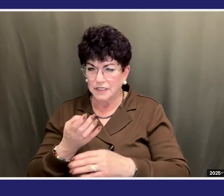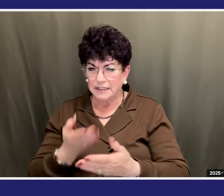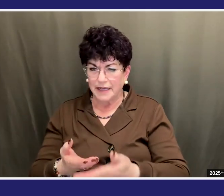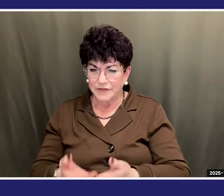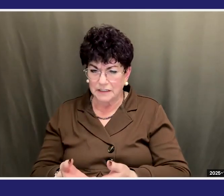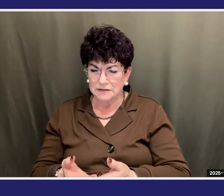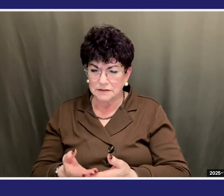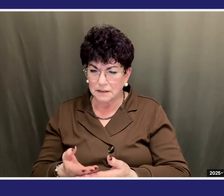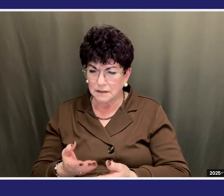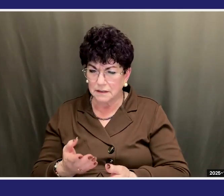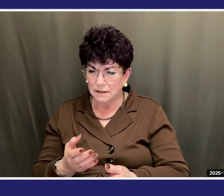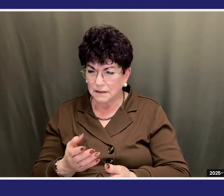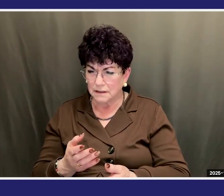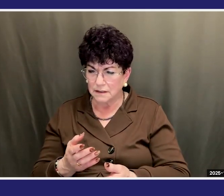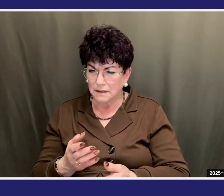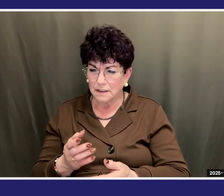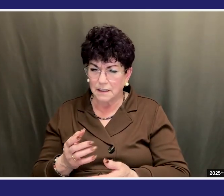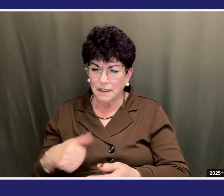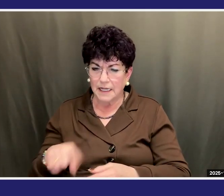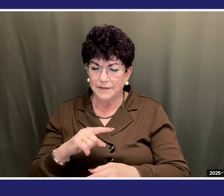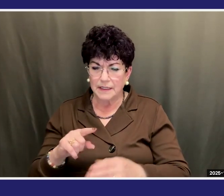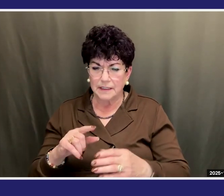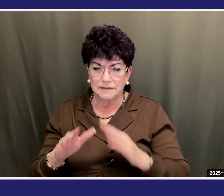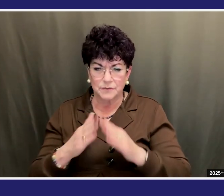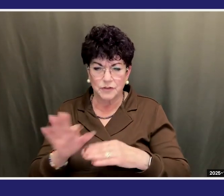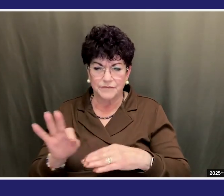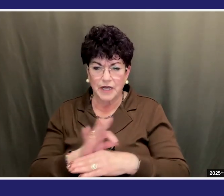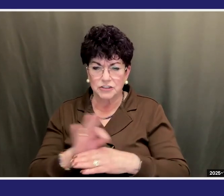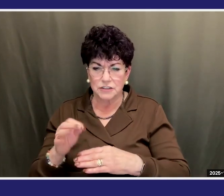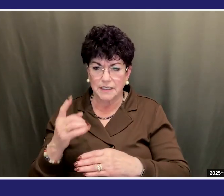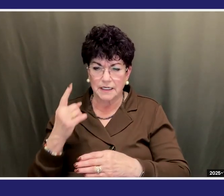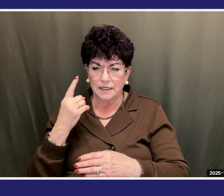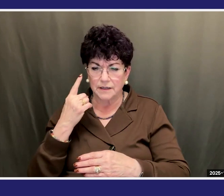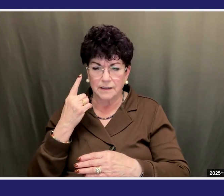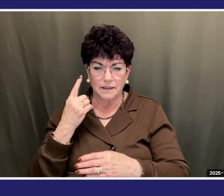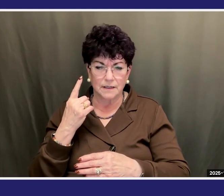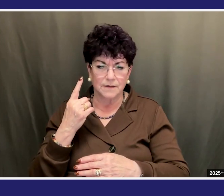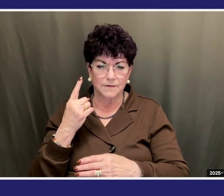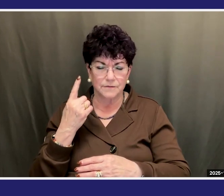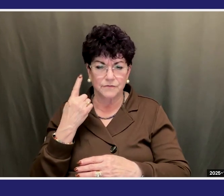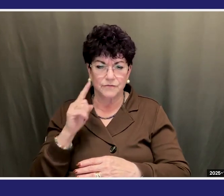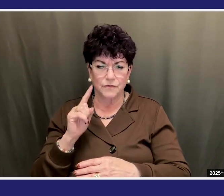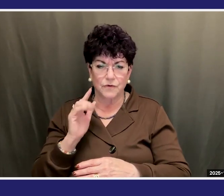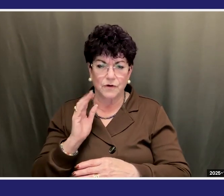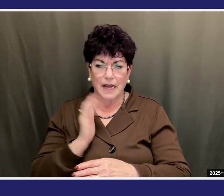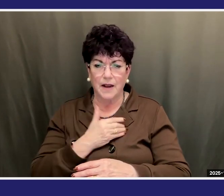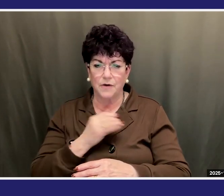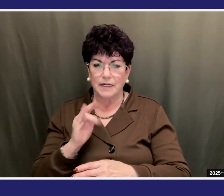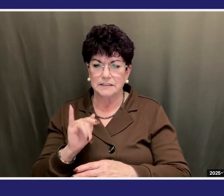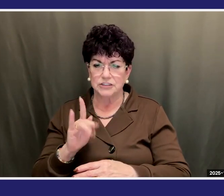funcionando para nuestras comunidades indígenas y que a largo plazo en verdad nos está ahorrando muchísimo dinero al